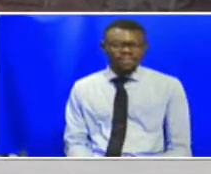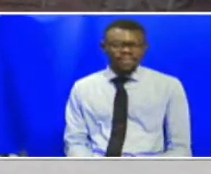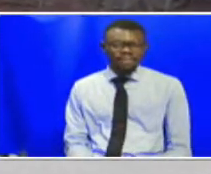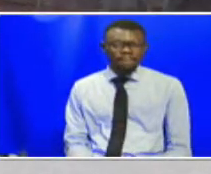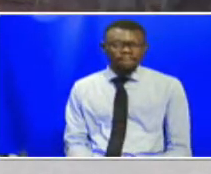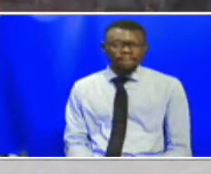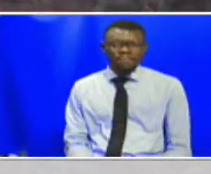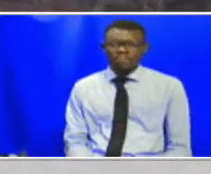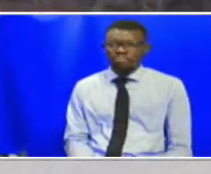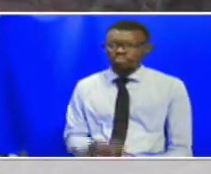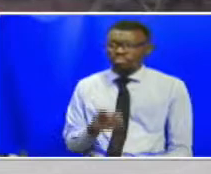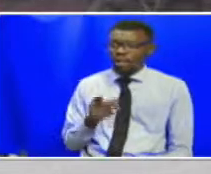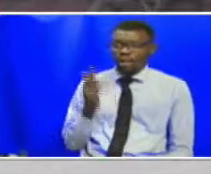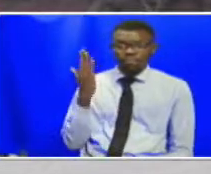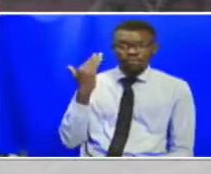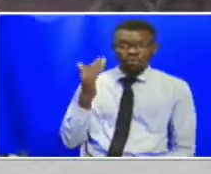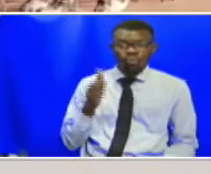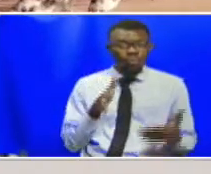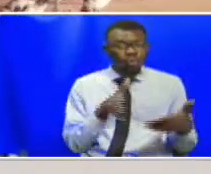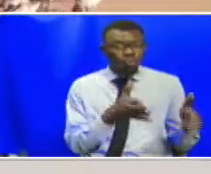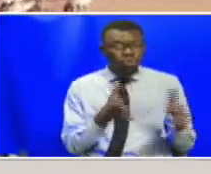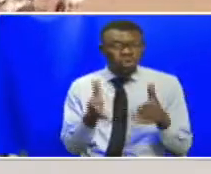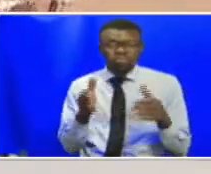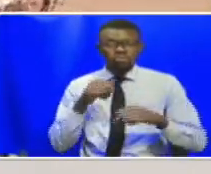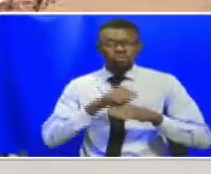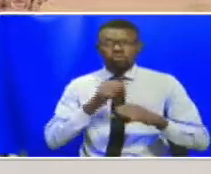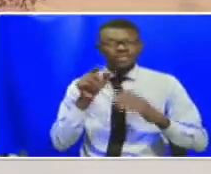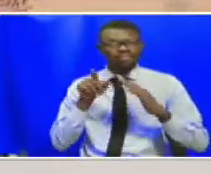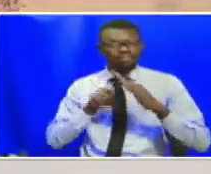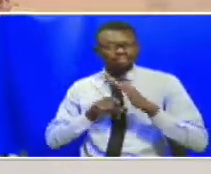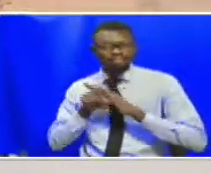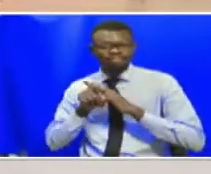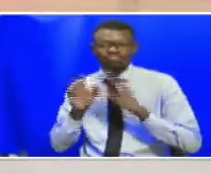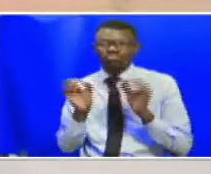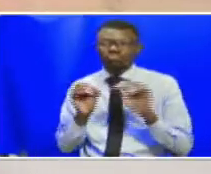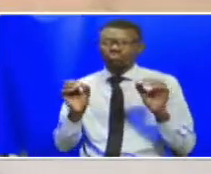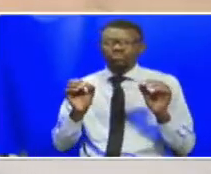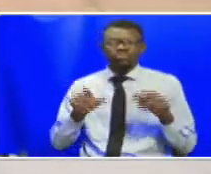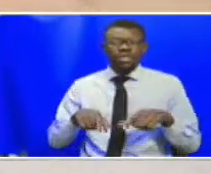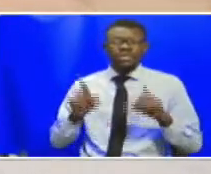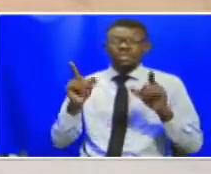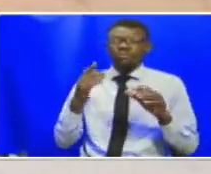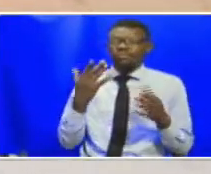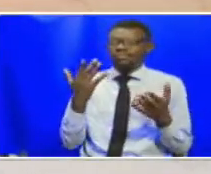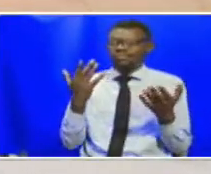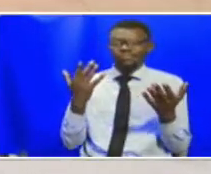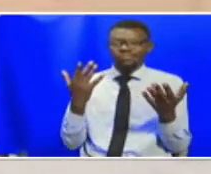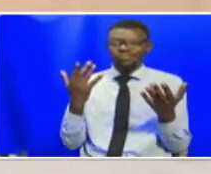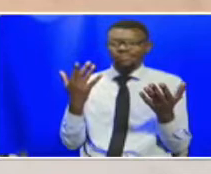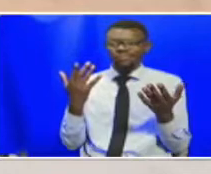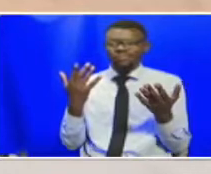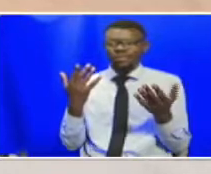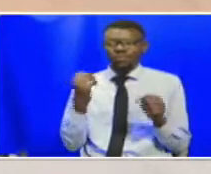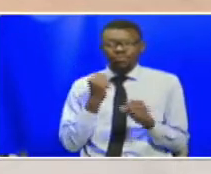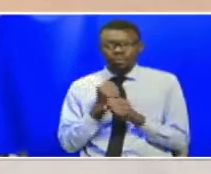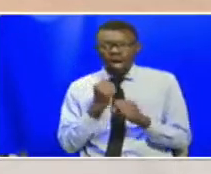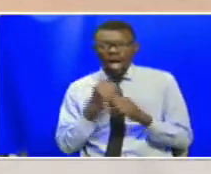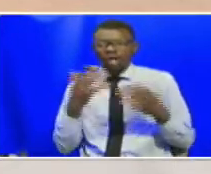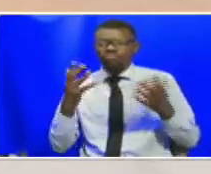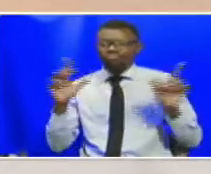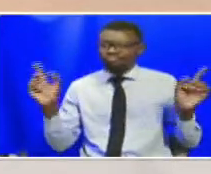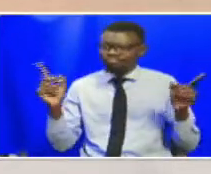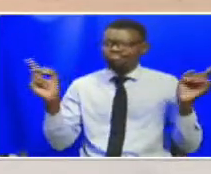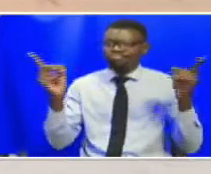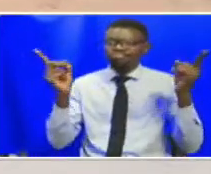He never had an opportunity to go to school because as a Moran, he was expected to leave home and go out to the grazing